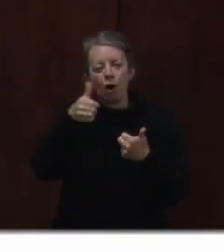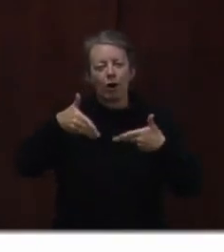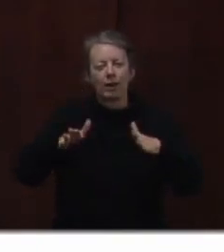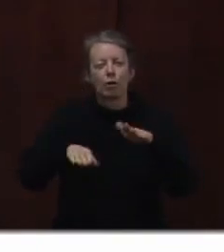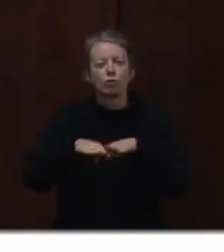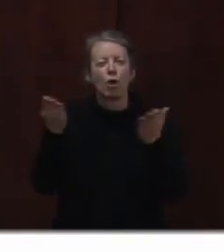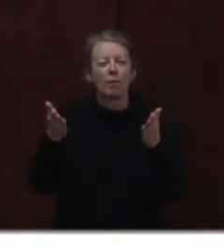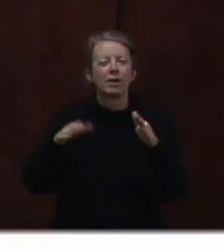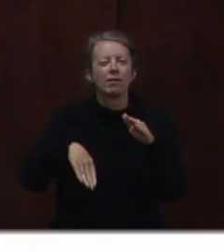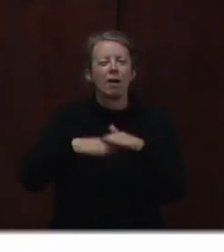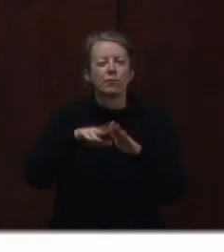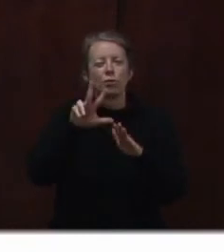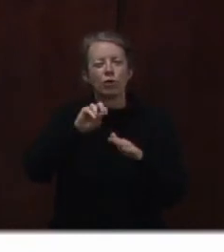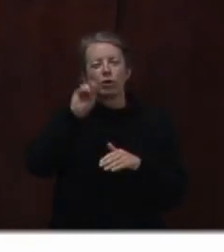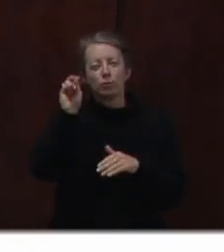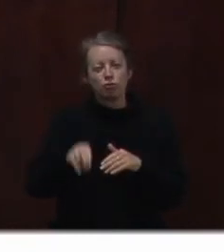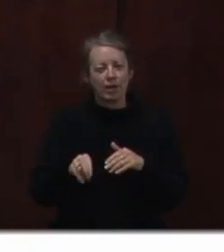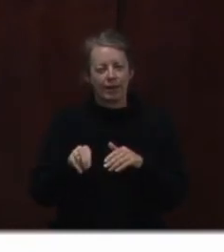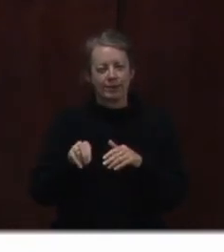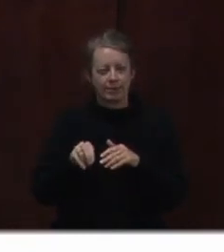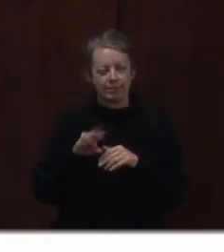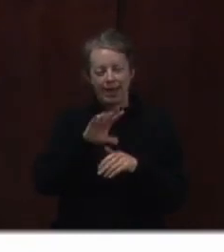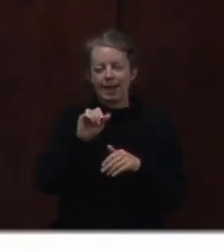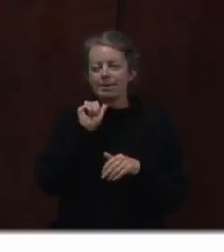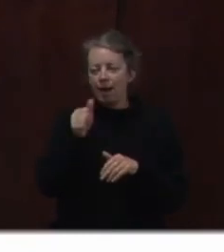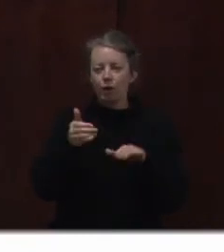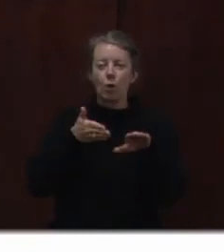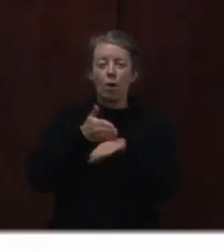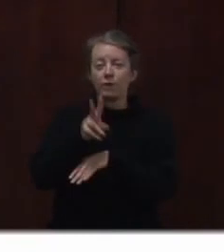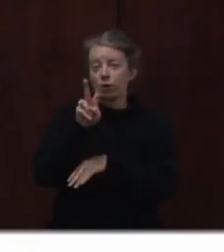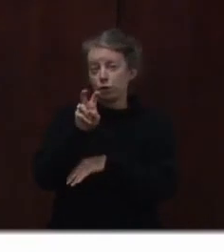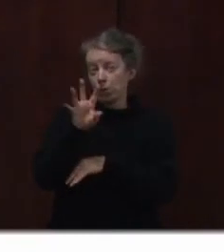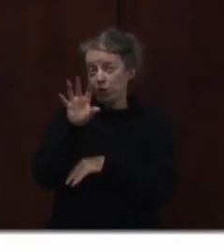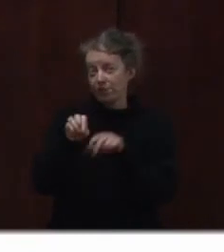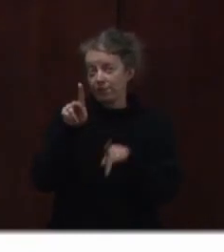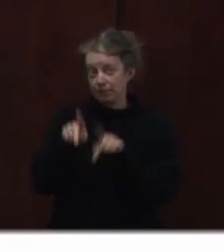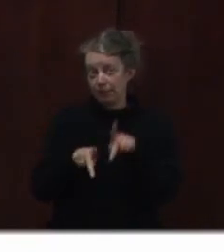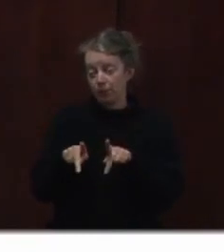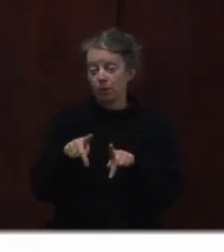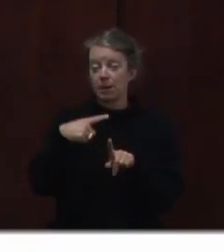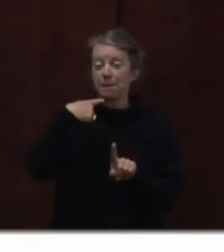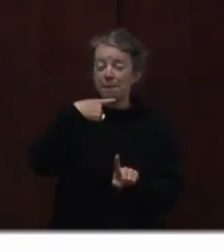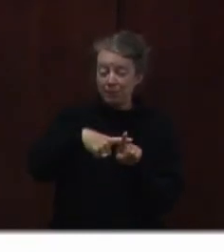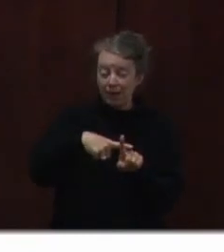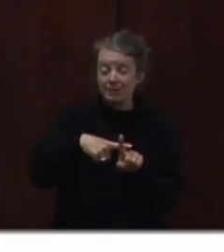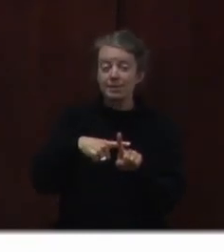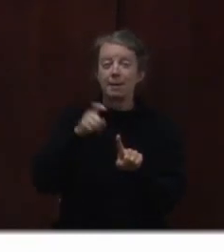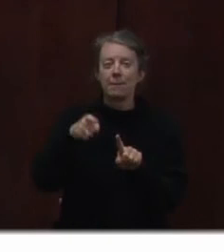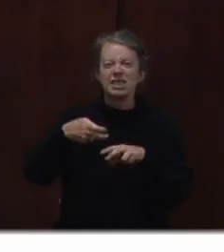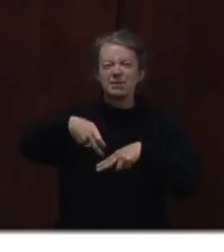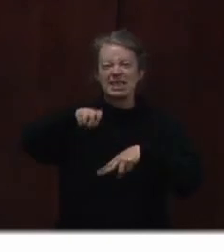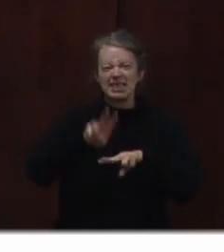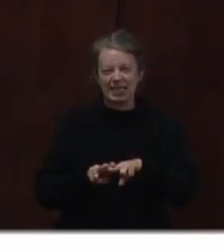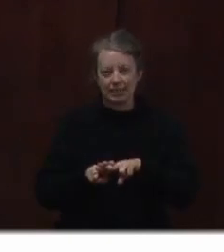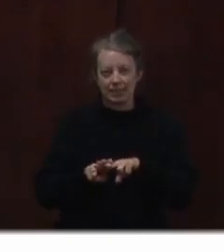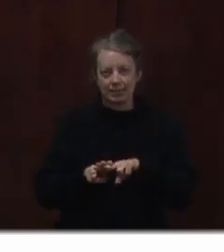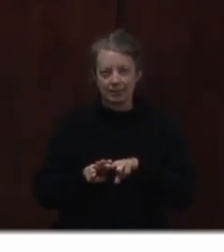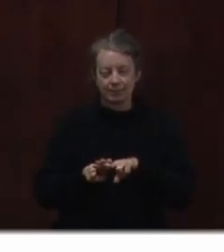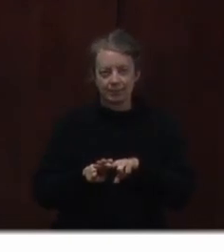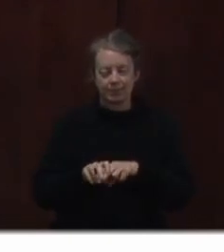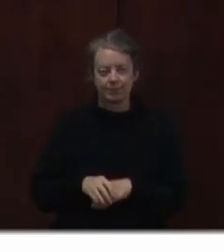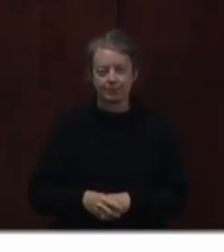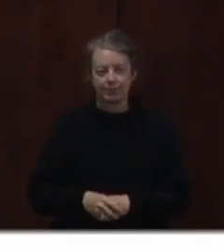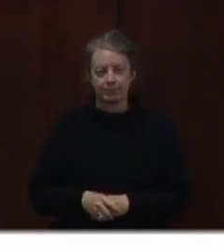and not to exceed 250 people. And of note that their operations must be seated. And there is also, as always, the caveat